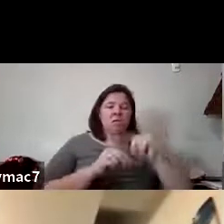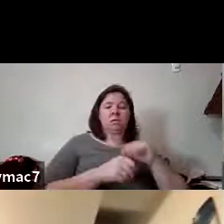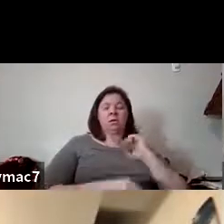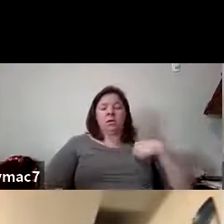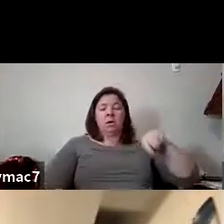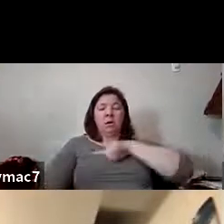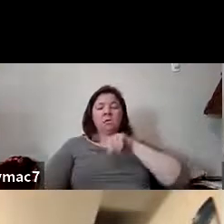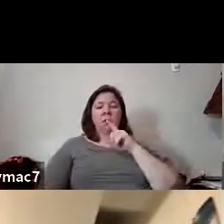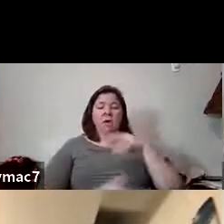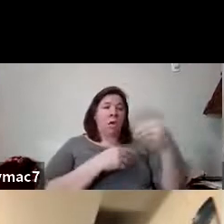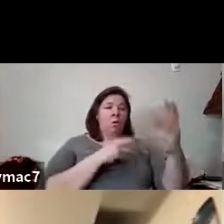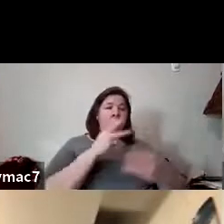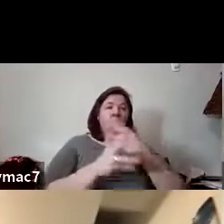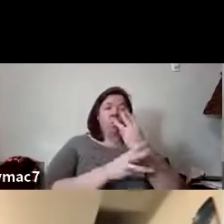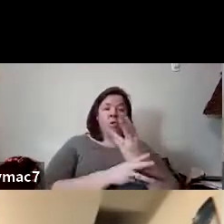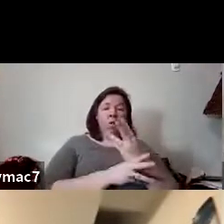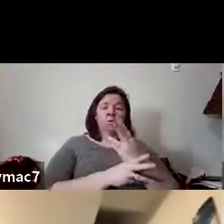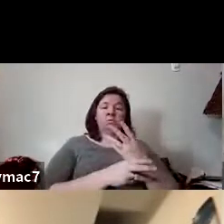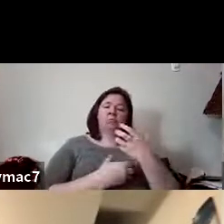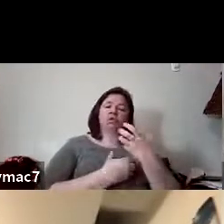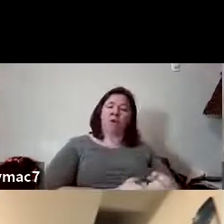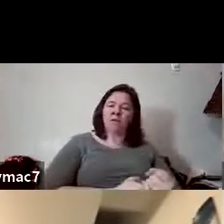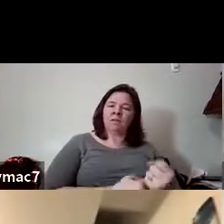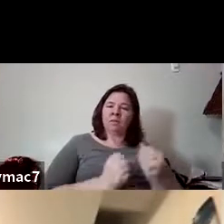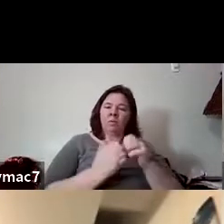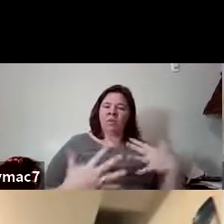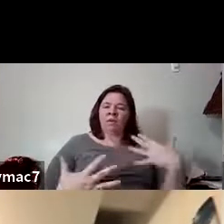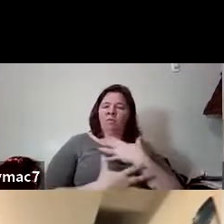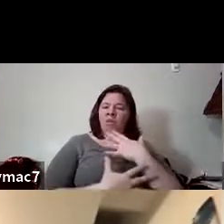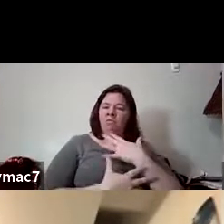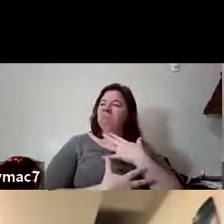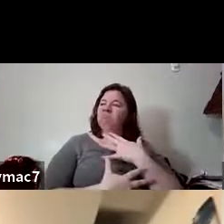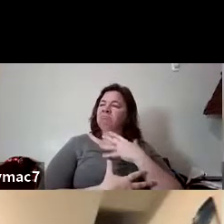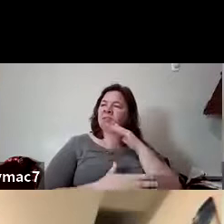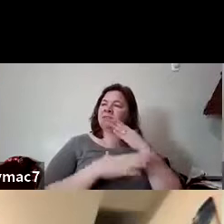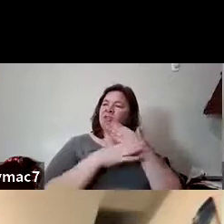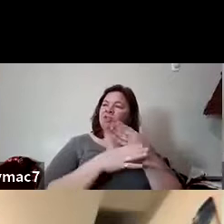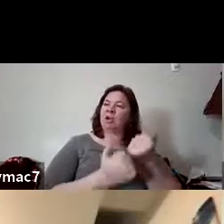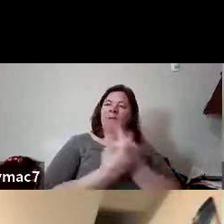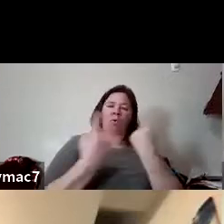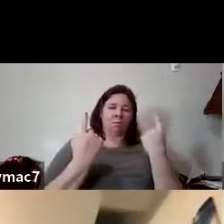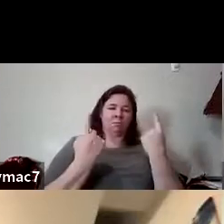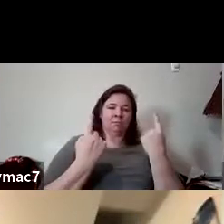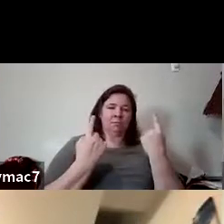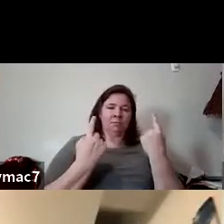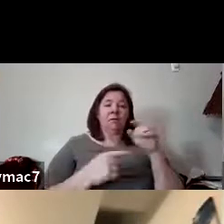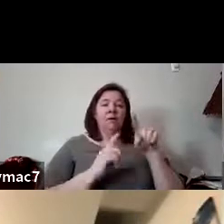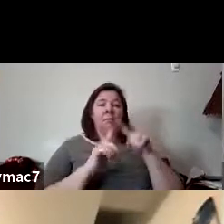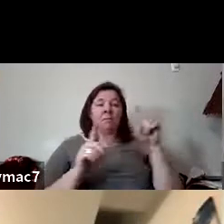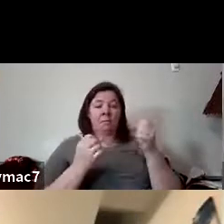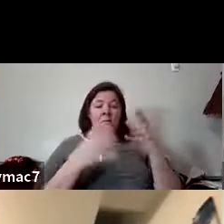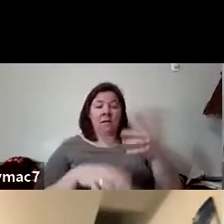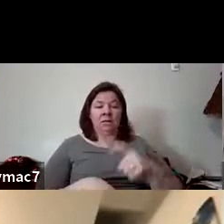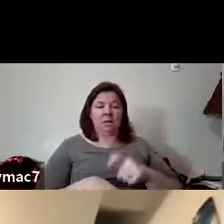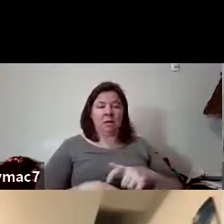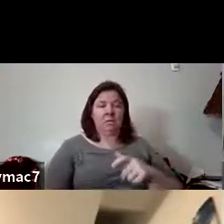the world and be fearless and be confident in what we have to share with everybody, because a lot of times, trying